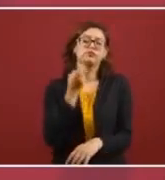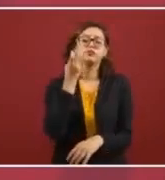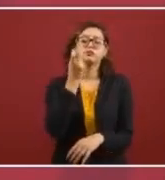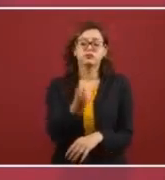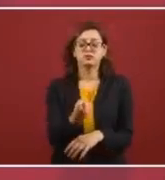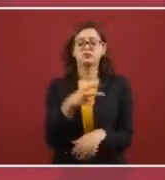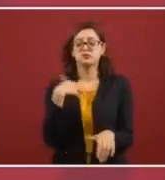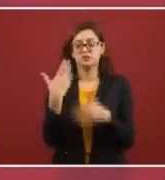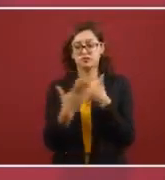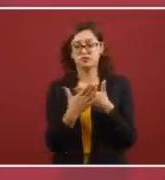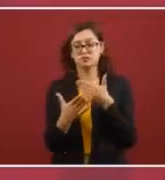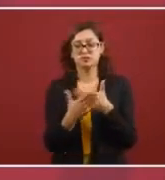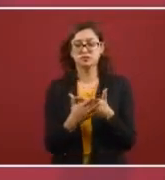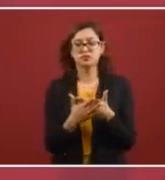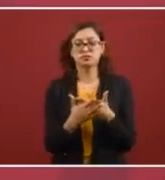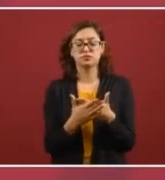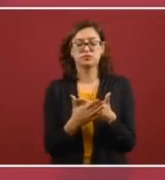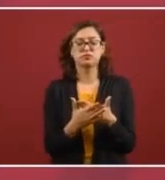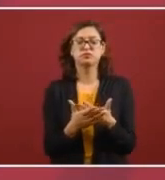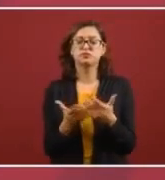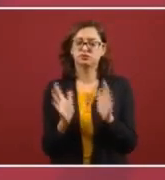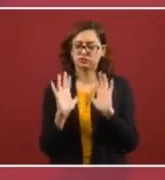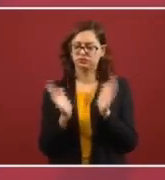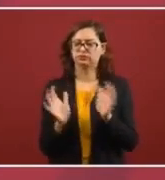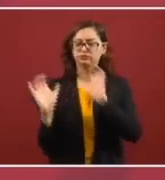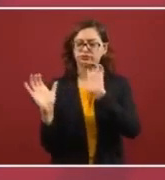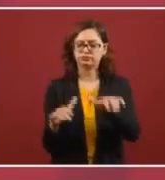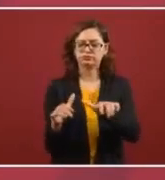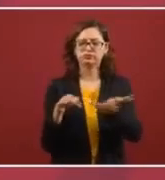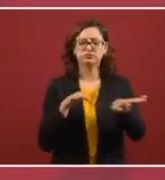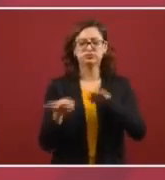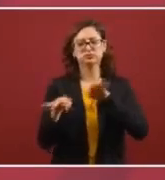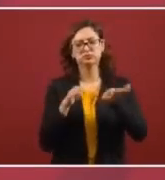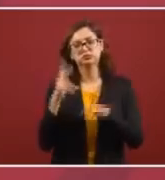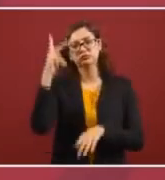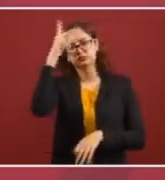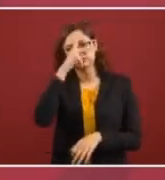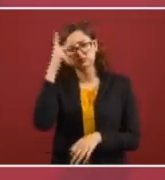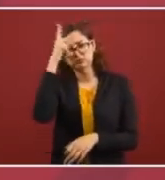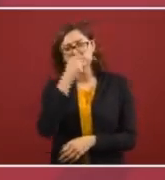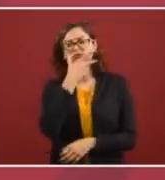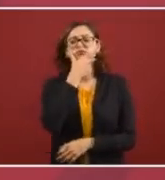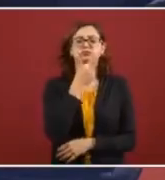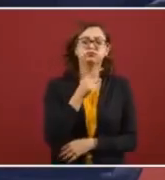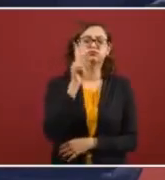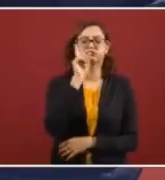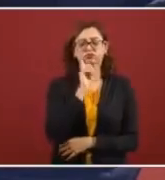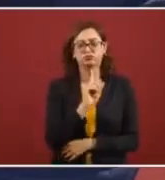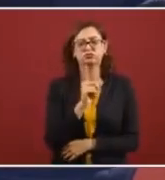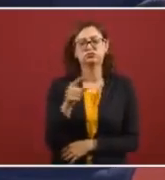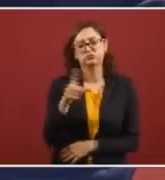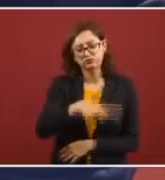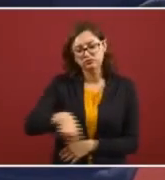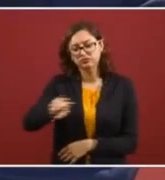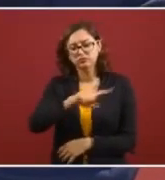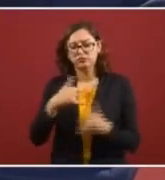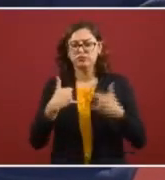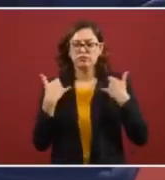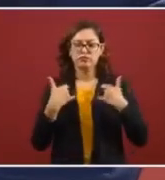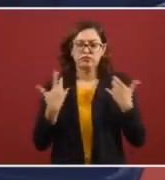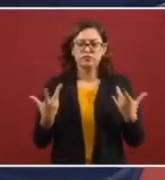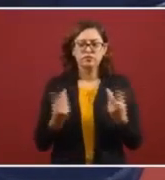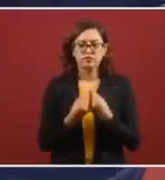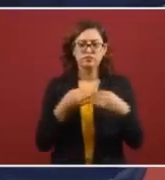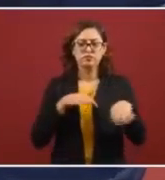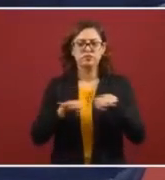tener, and that's why we're going to have psychologists que son los que trabajan con los jóvenes. They're going to be working with the